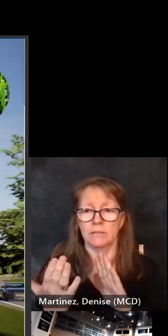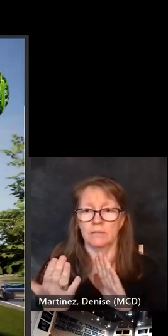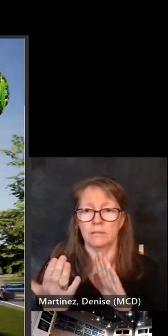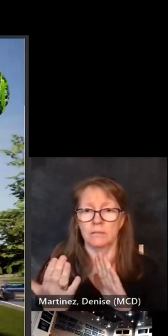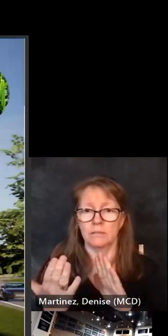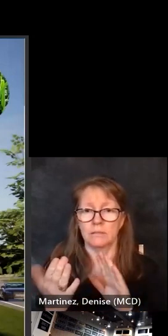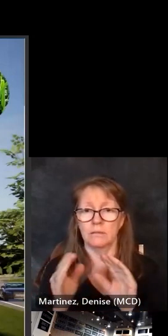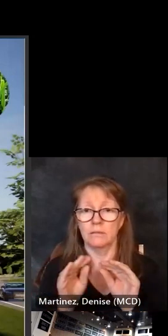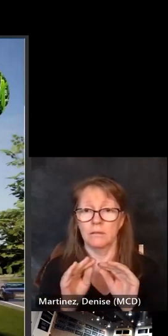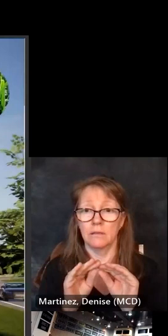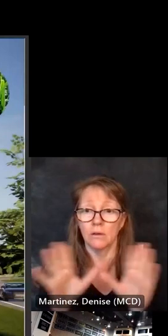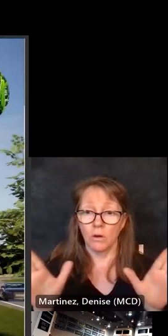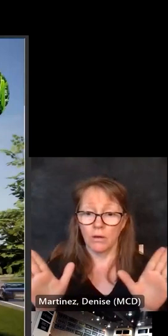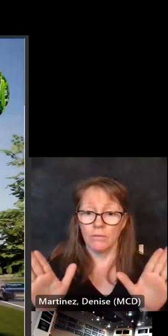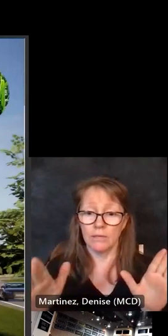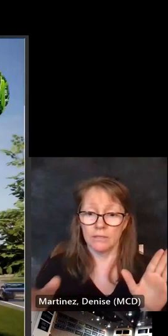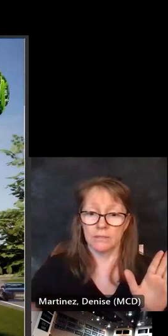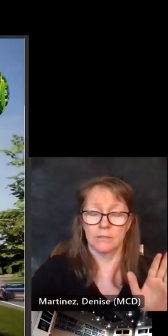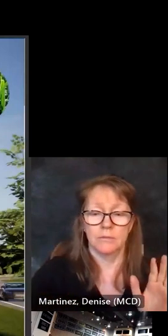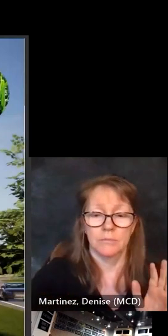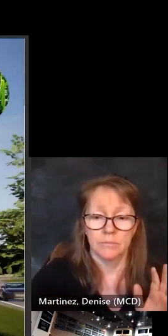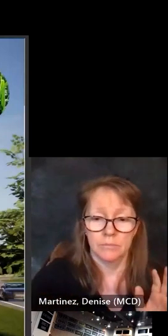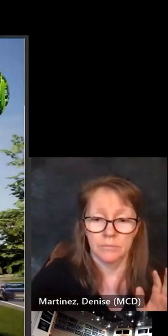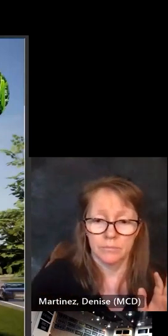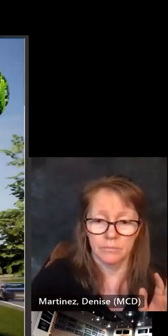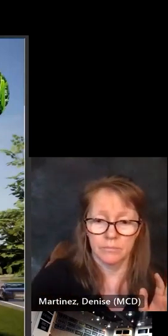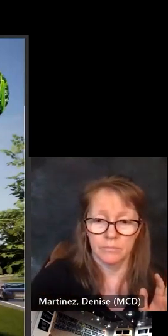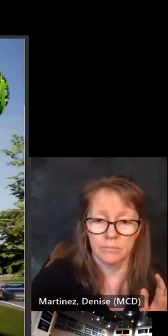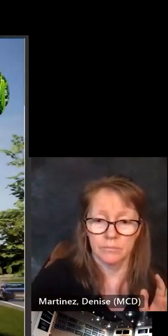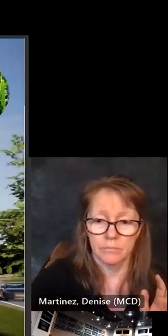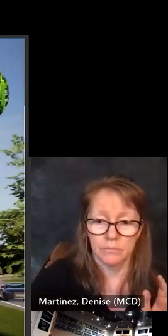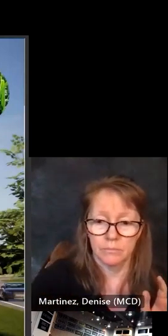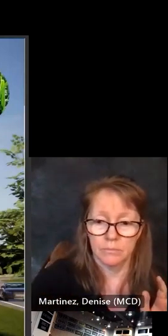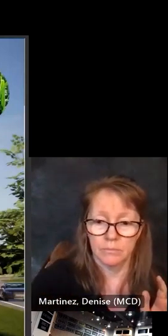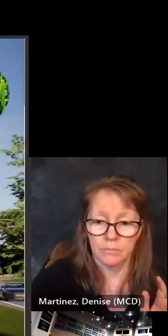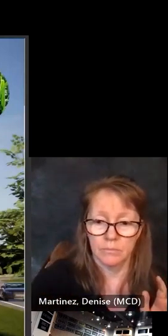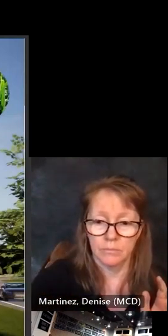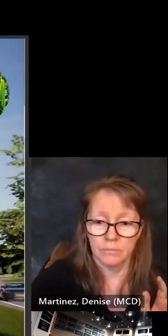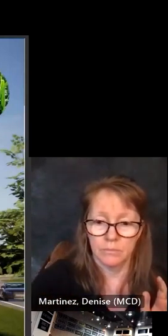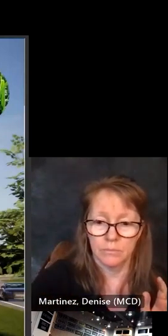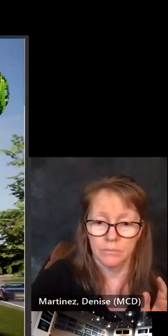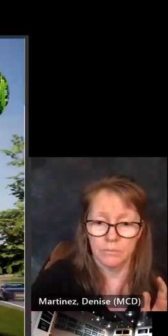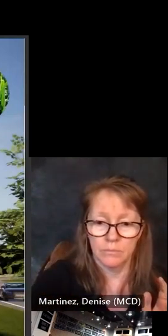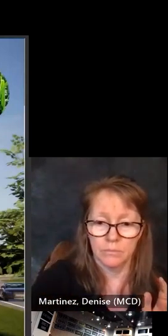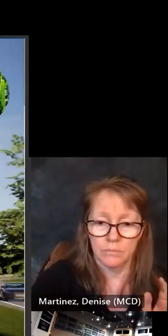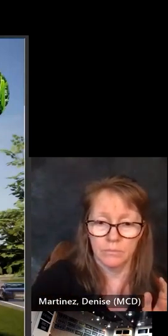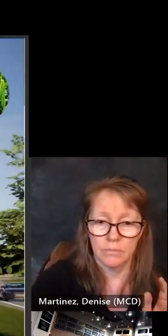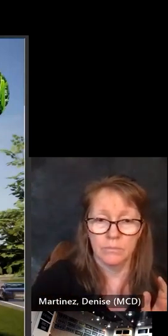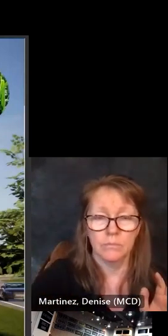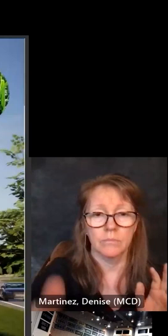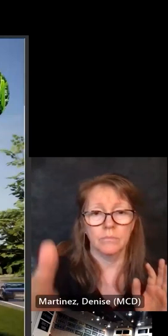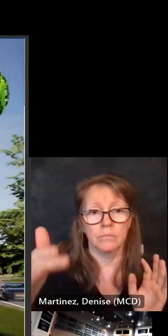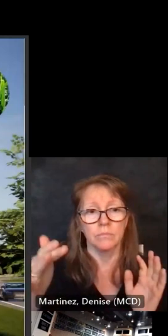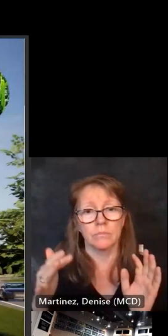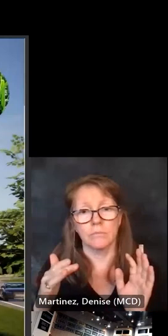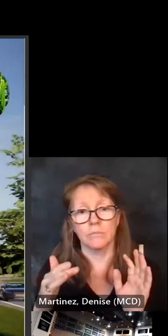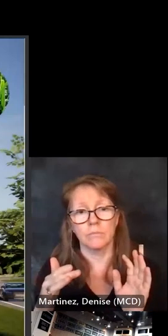the obvious. Where's my? No. All right. Now, there we go. Sorry about that.